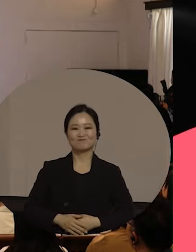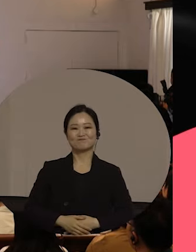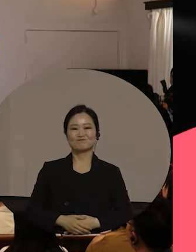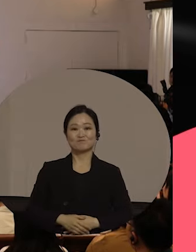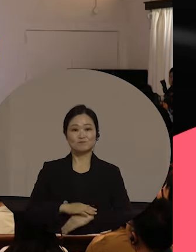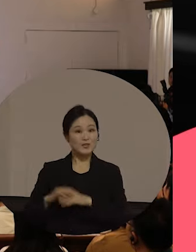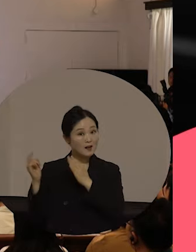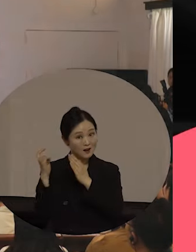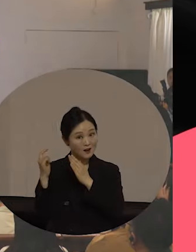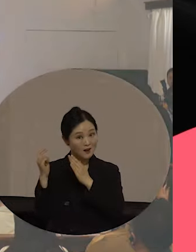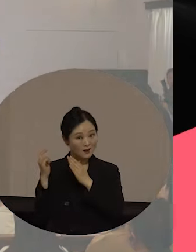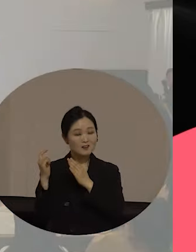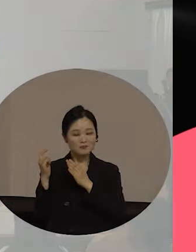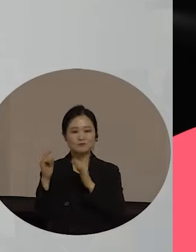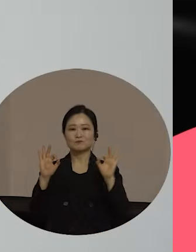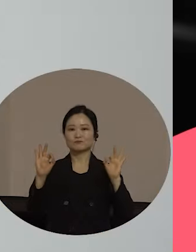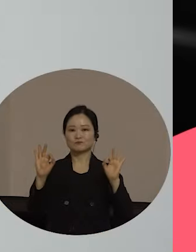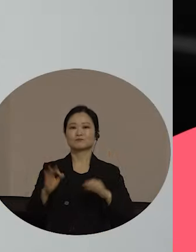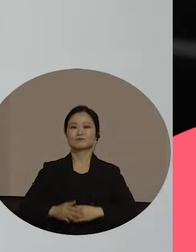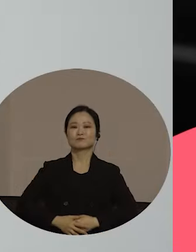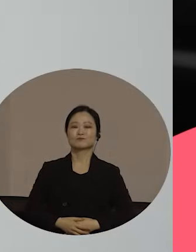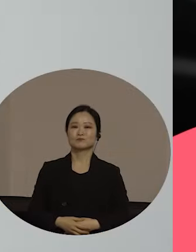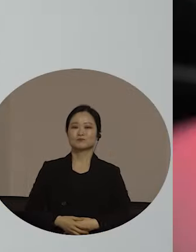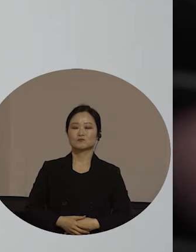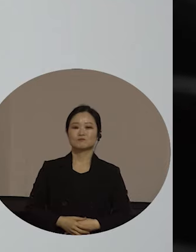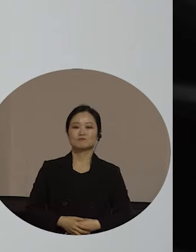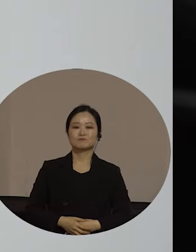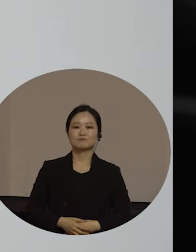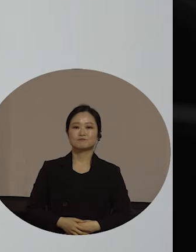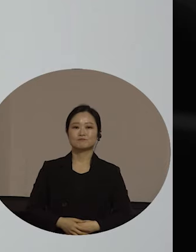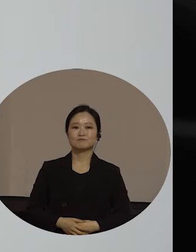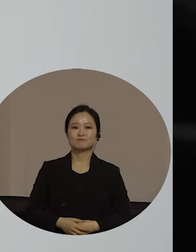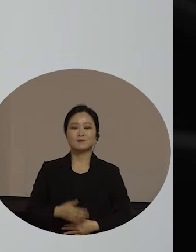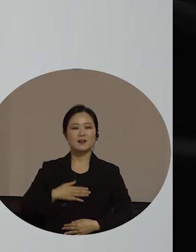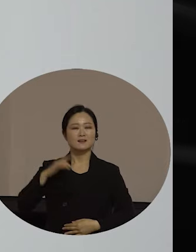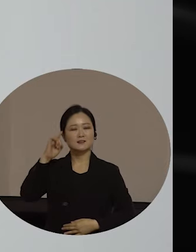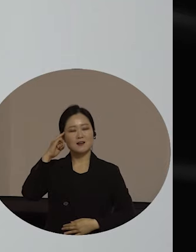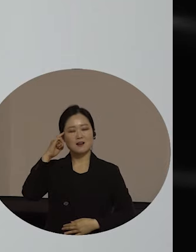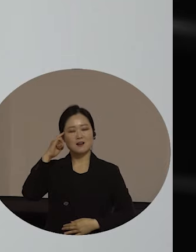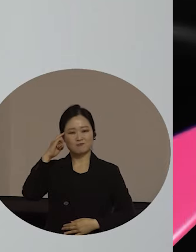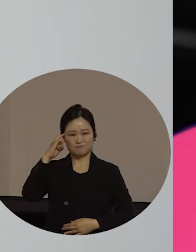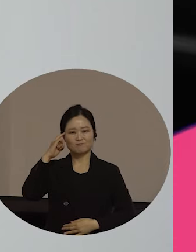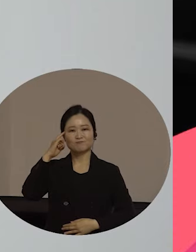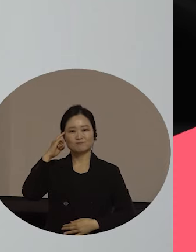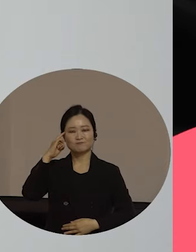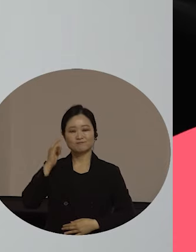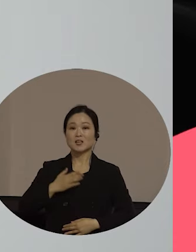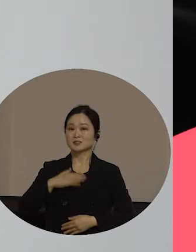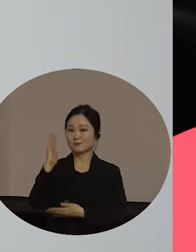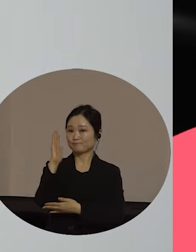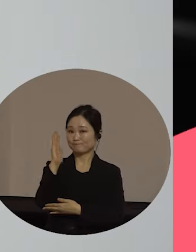Okay. Okay, I guess, as I mentioned before, that our